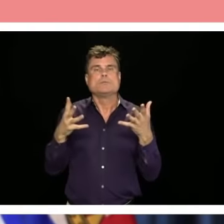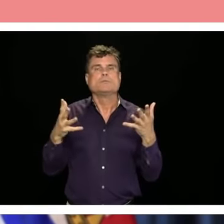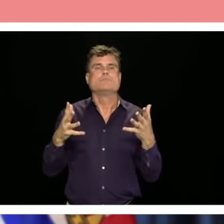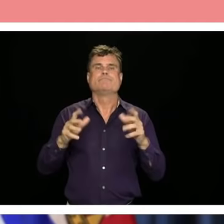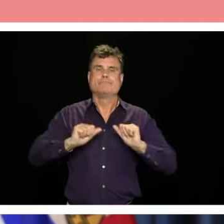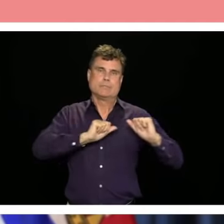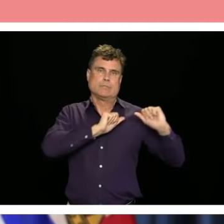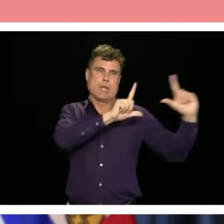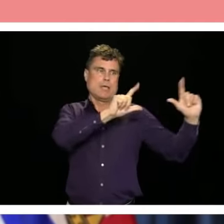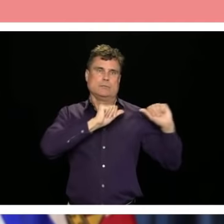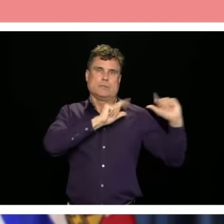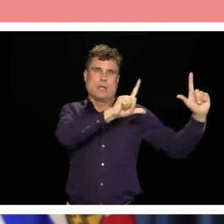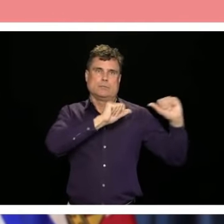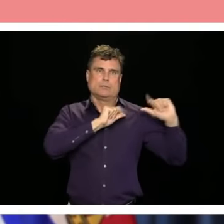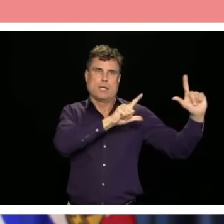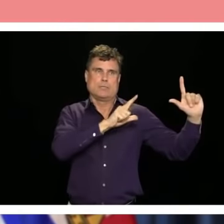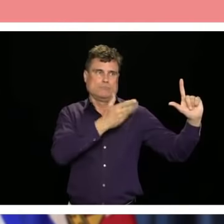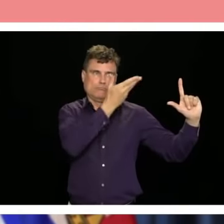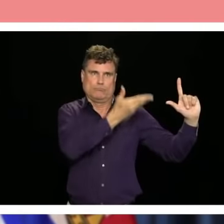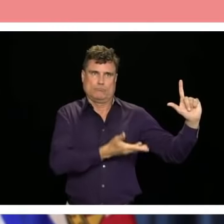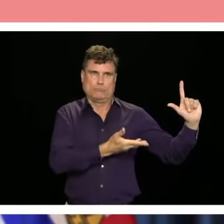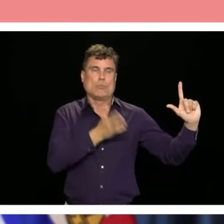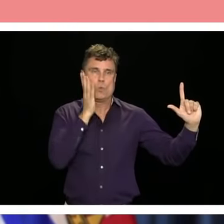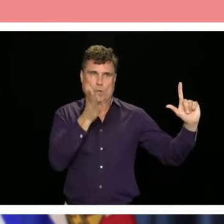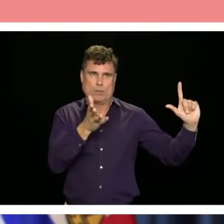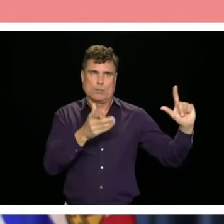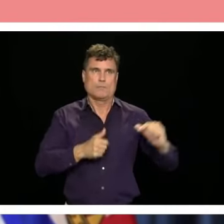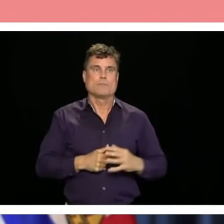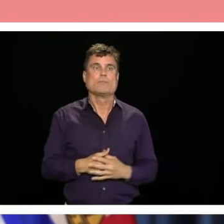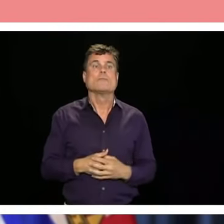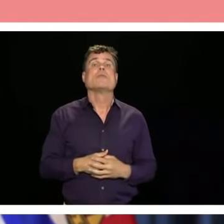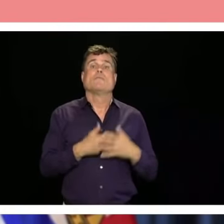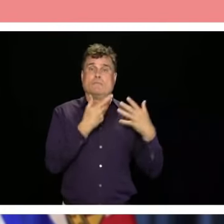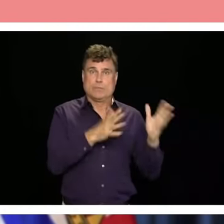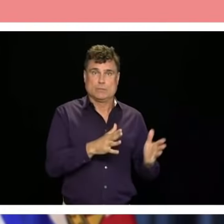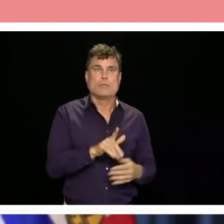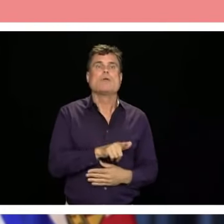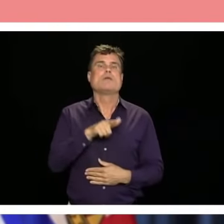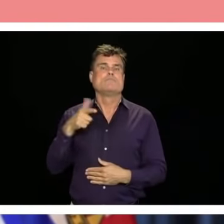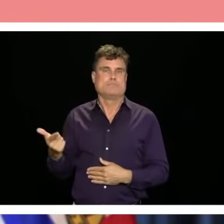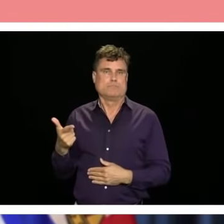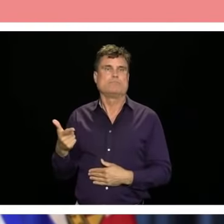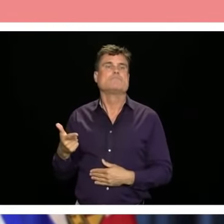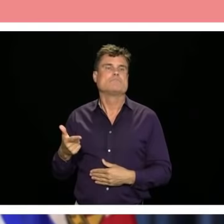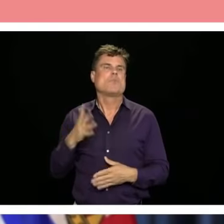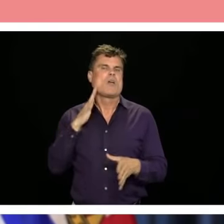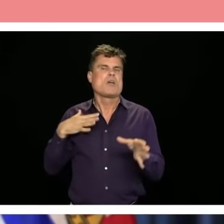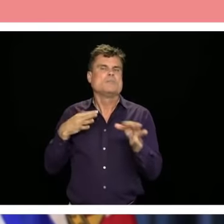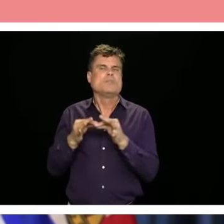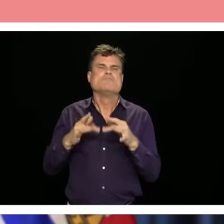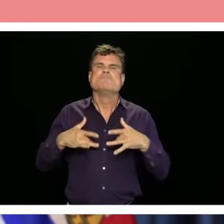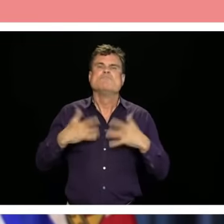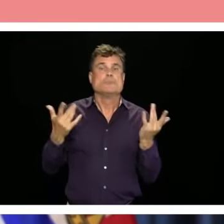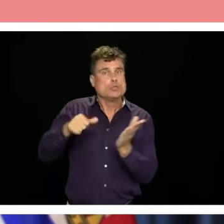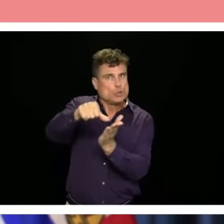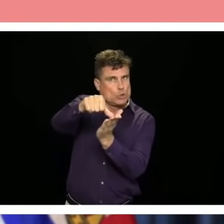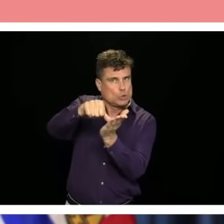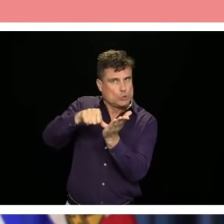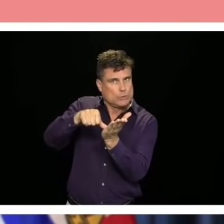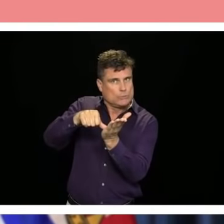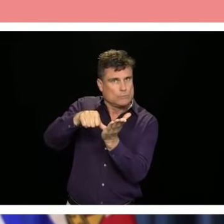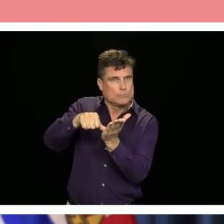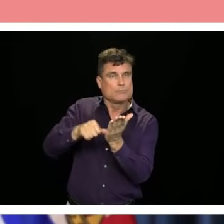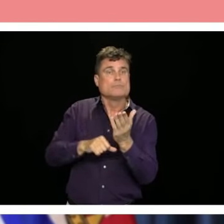take you through a series of slides. After she's done, I'll have brief presentations on surgery, on the developments on surgery, and